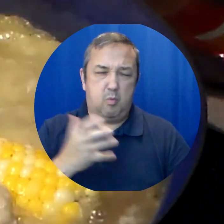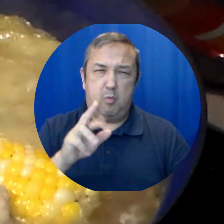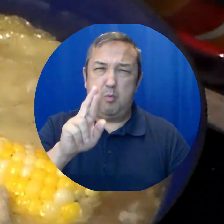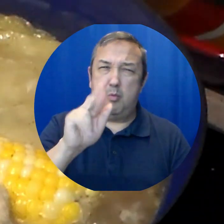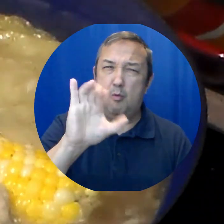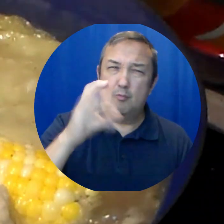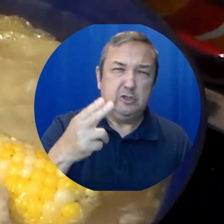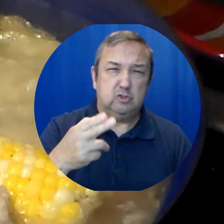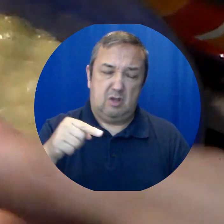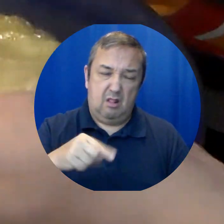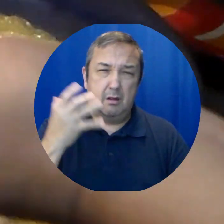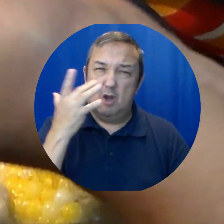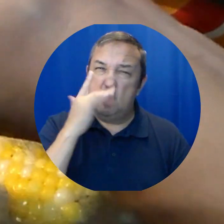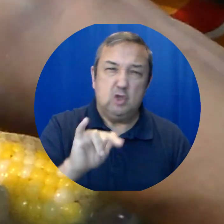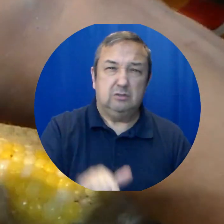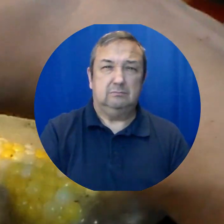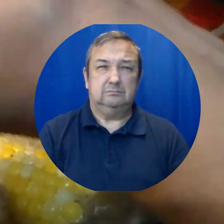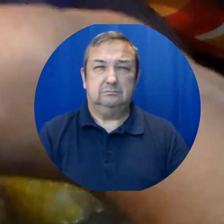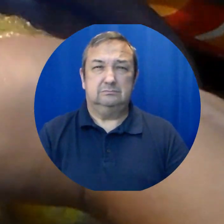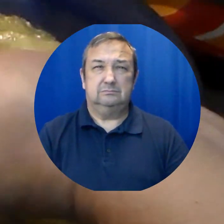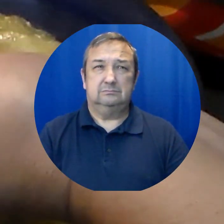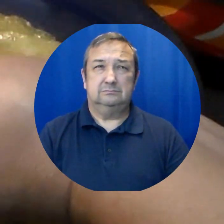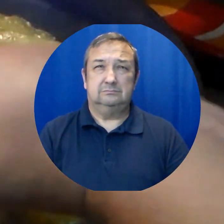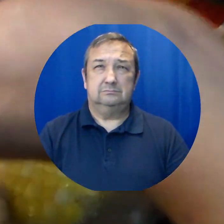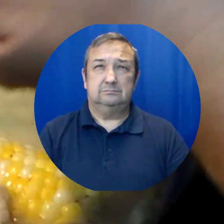Look how rich that broth looks.